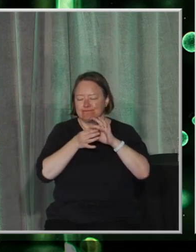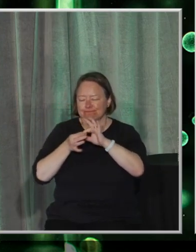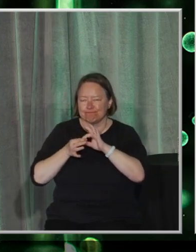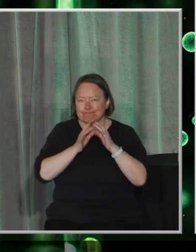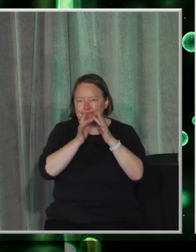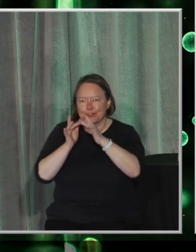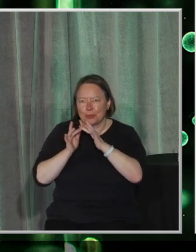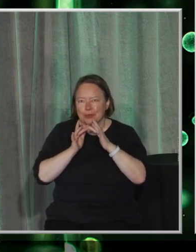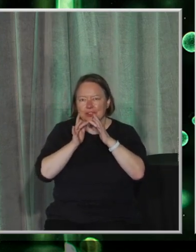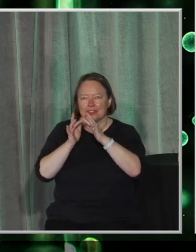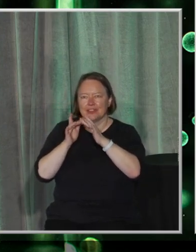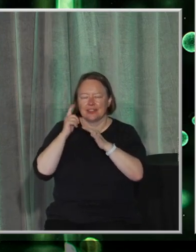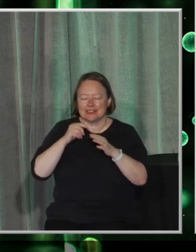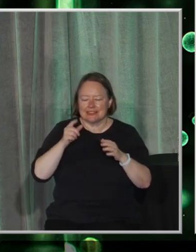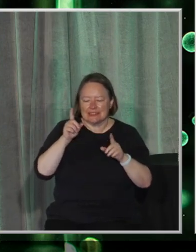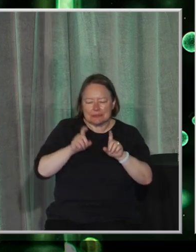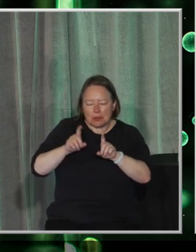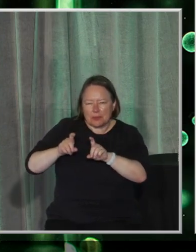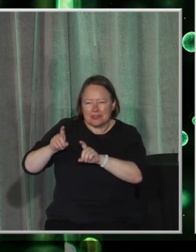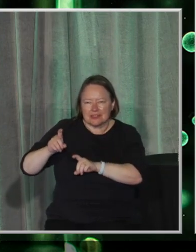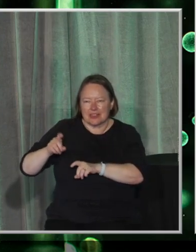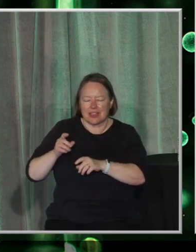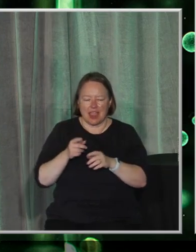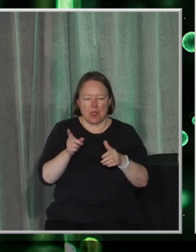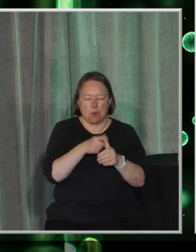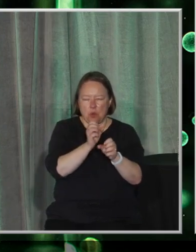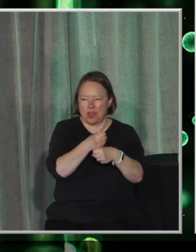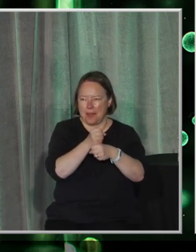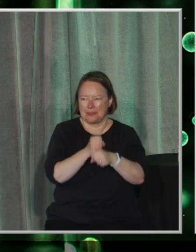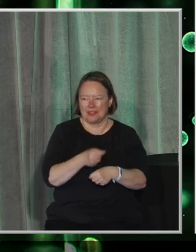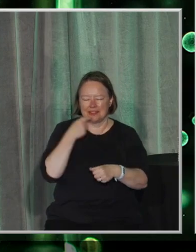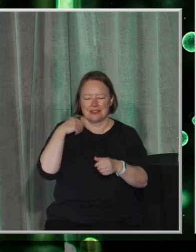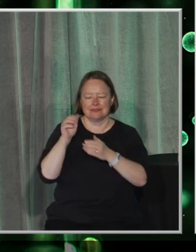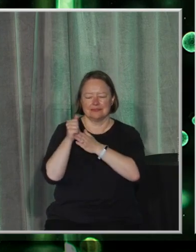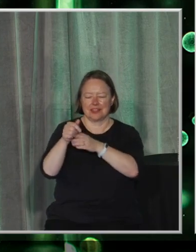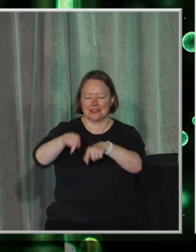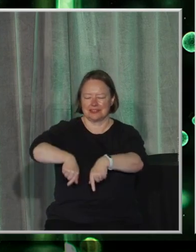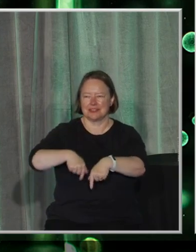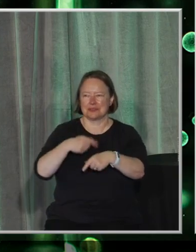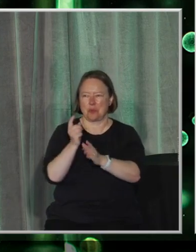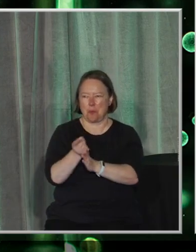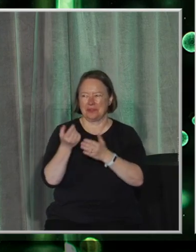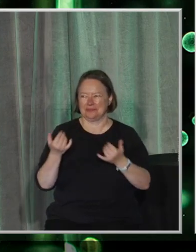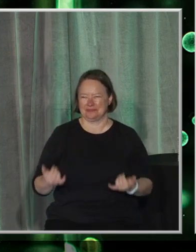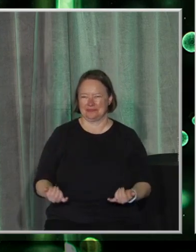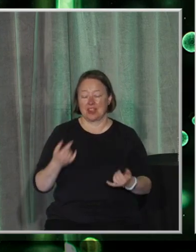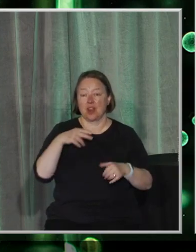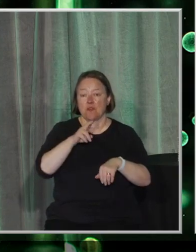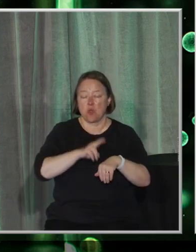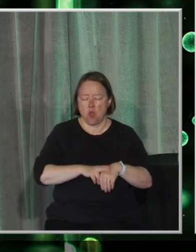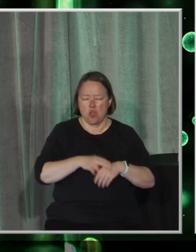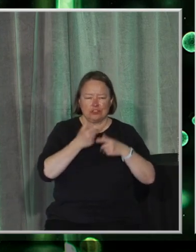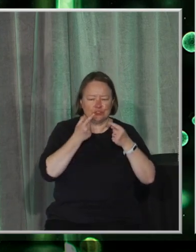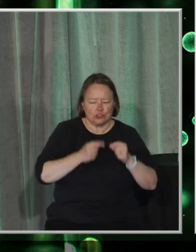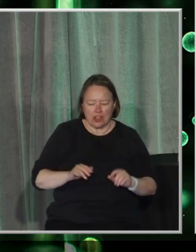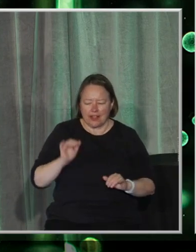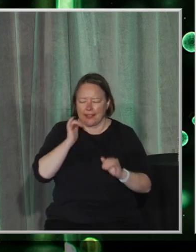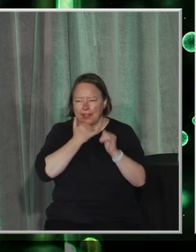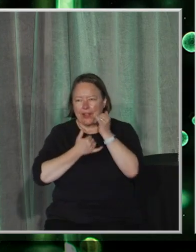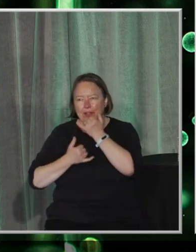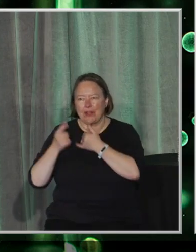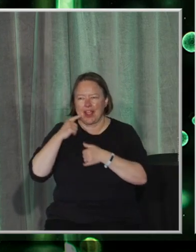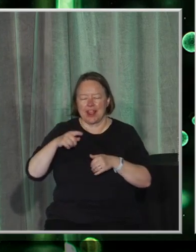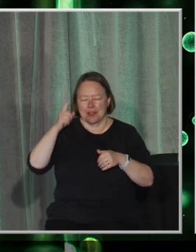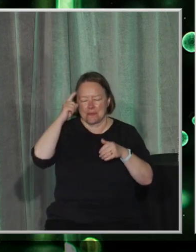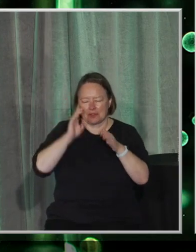networking, experimentation, and prototyping that have all led to this moment. And of course, the trial and error and the growth